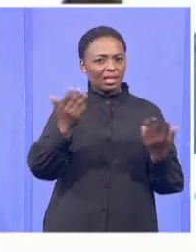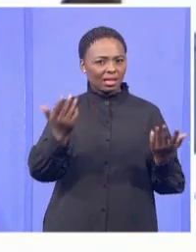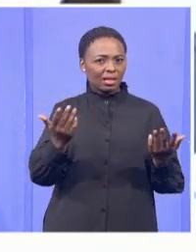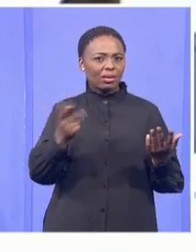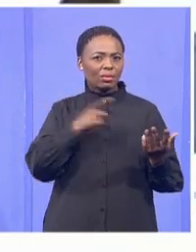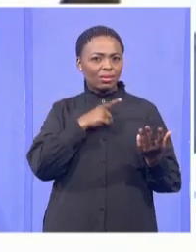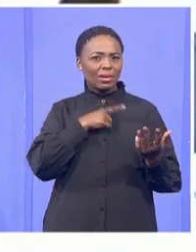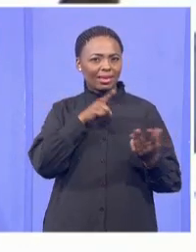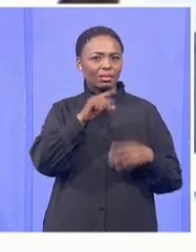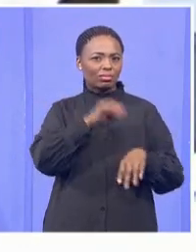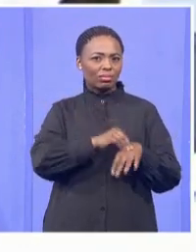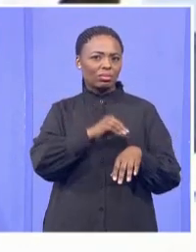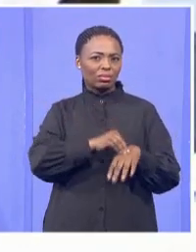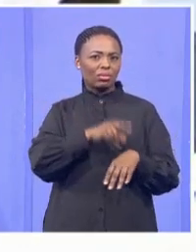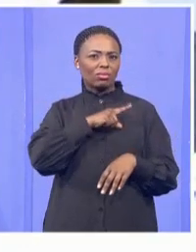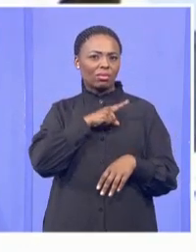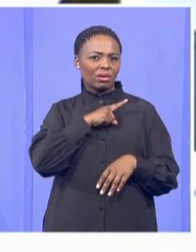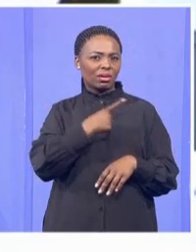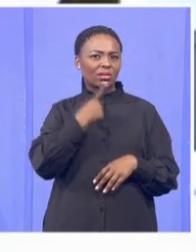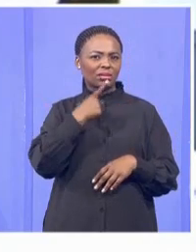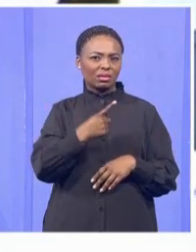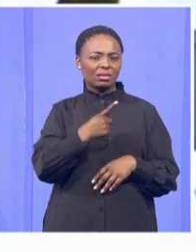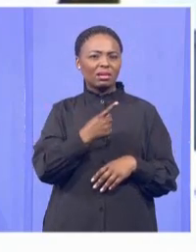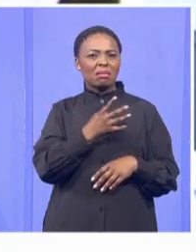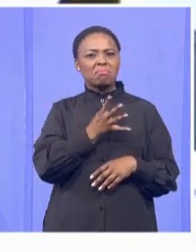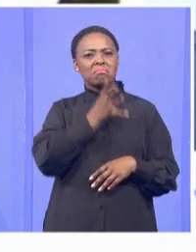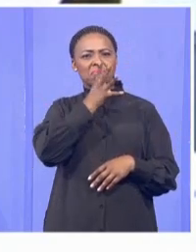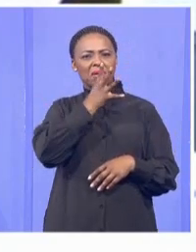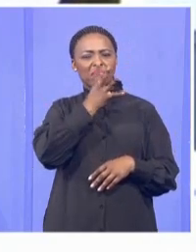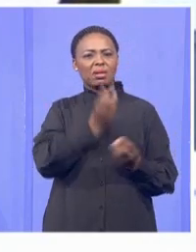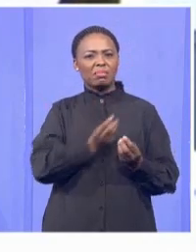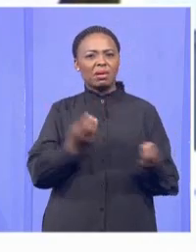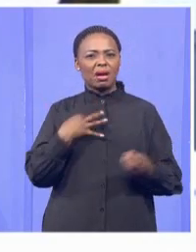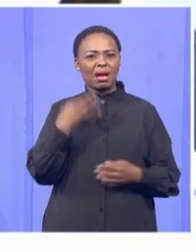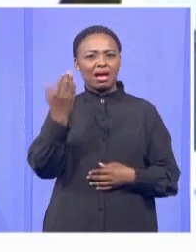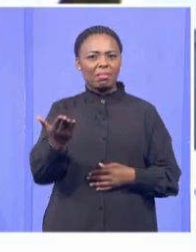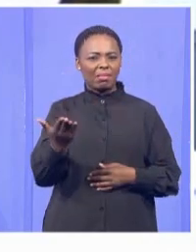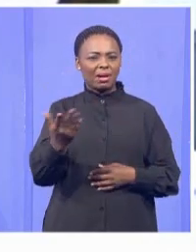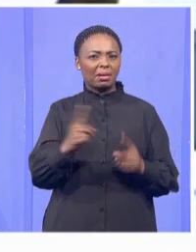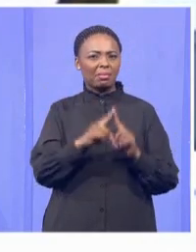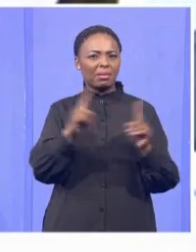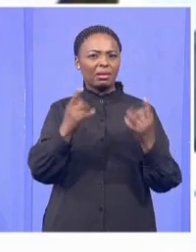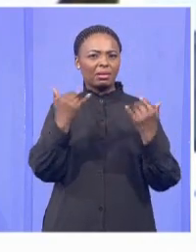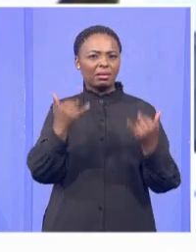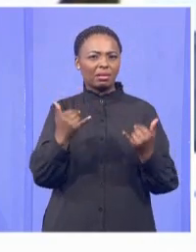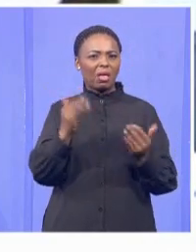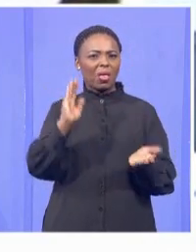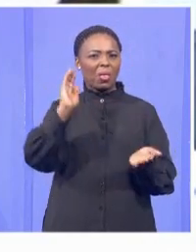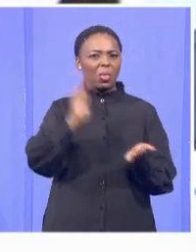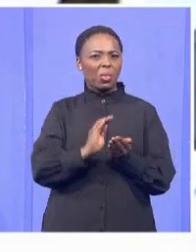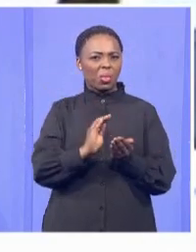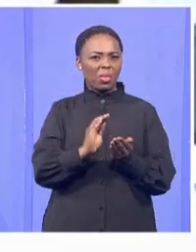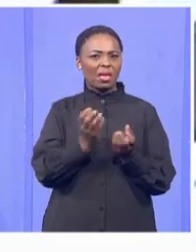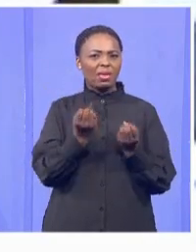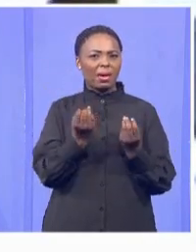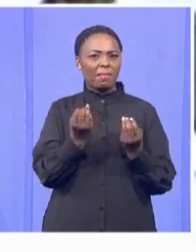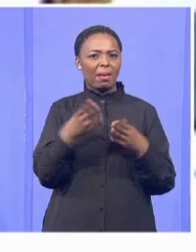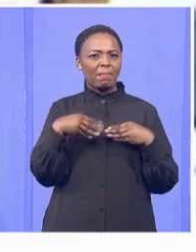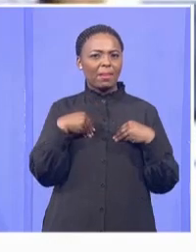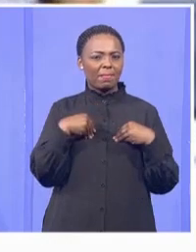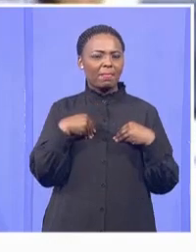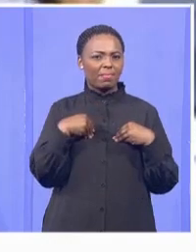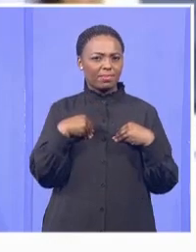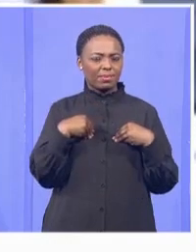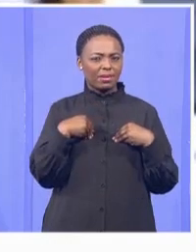quite problematic. We saw similar issues that took place there about just before COVID as well. And I also